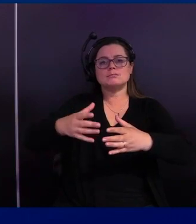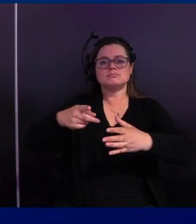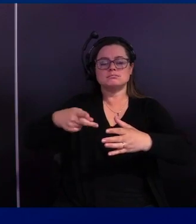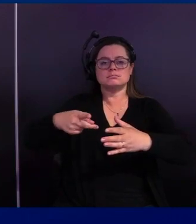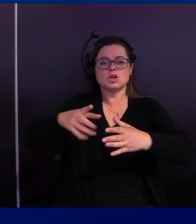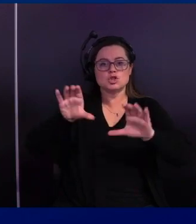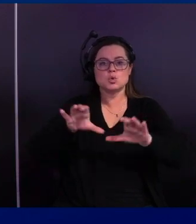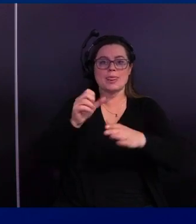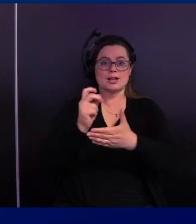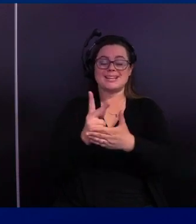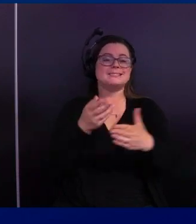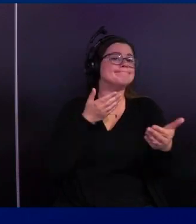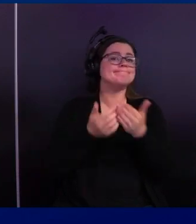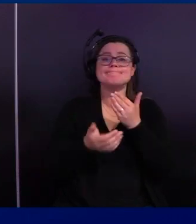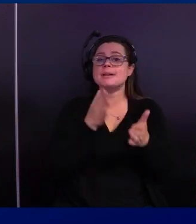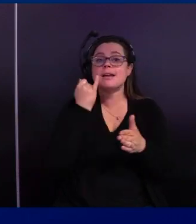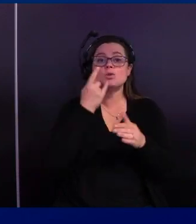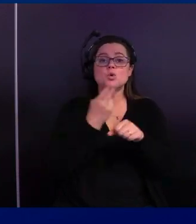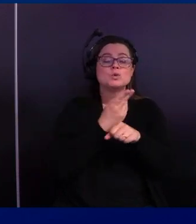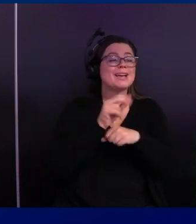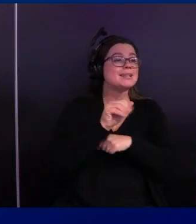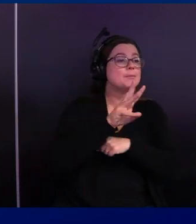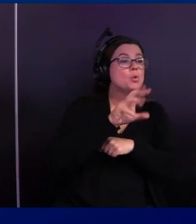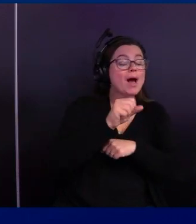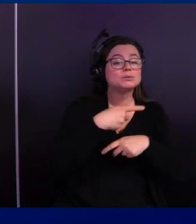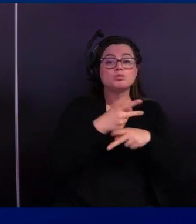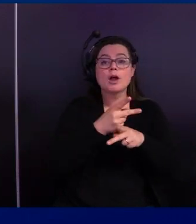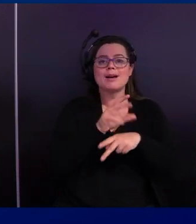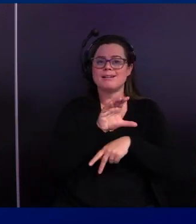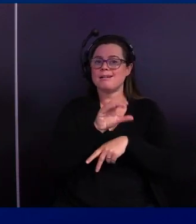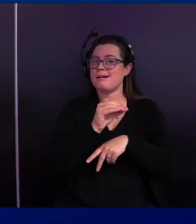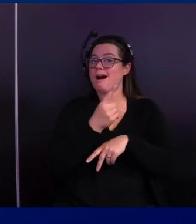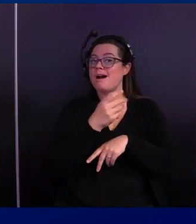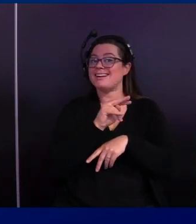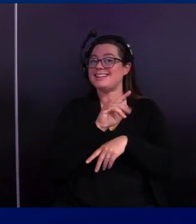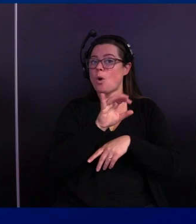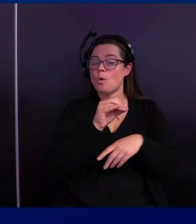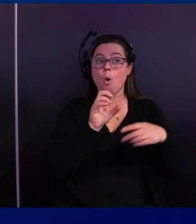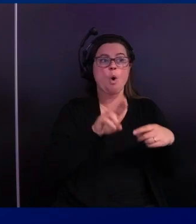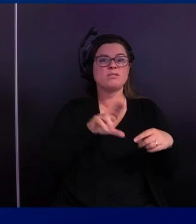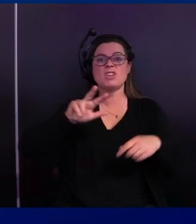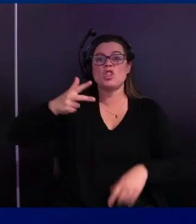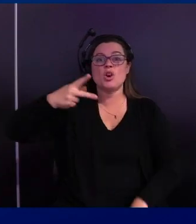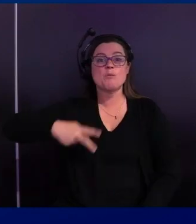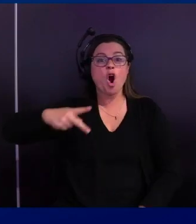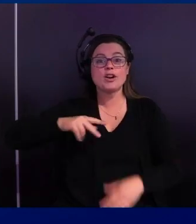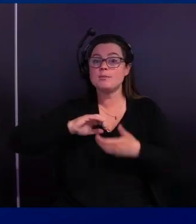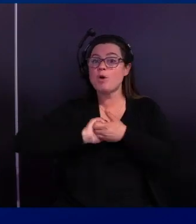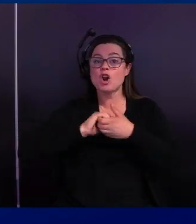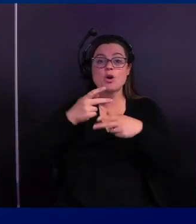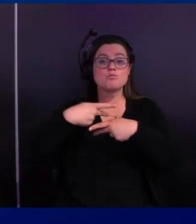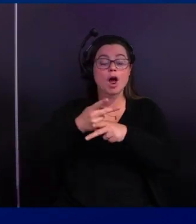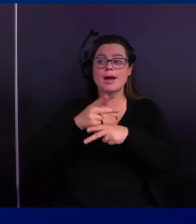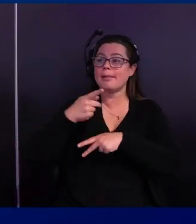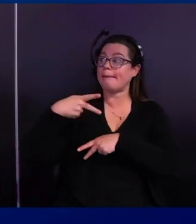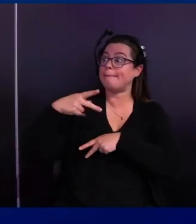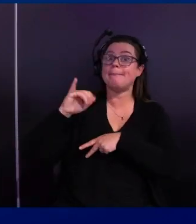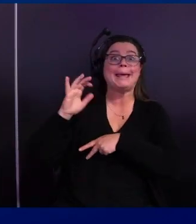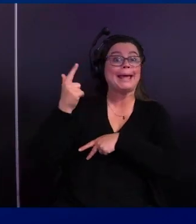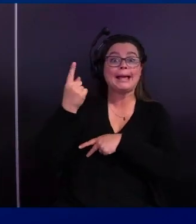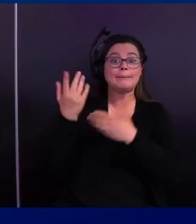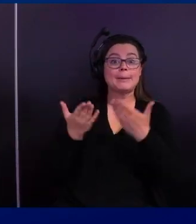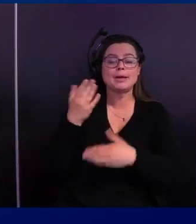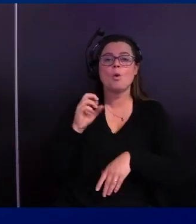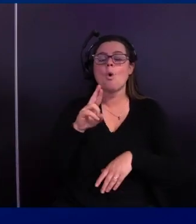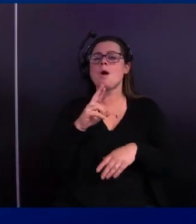So regardless of whether you're using an AWS product like Cognito, or you're using a third-party partner product like Ping, or